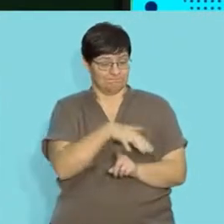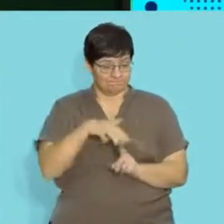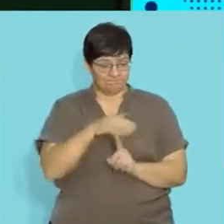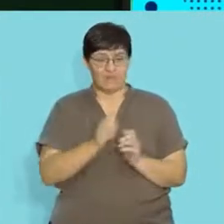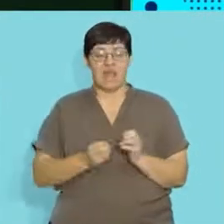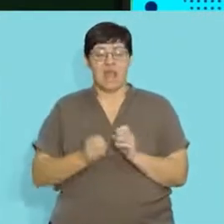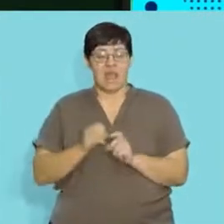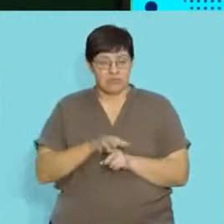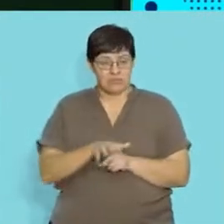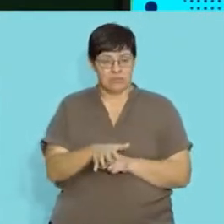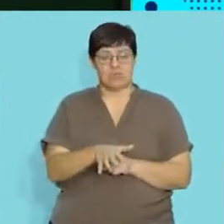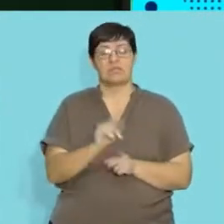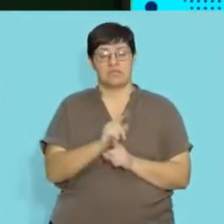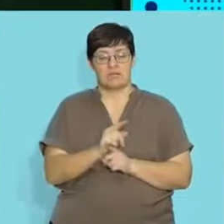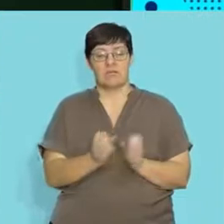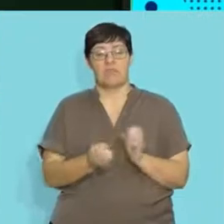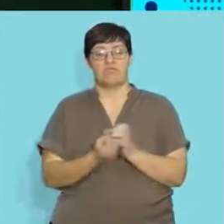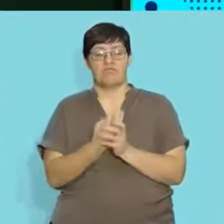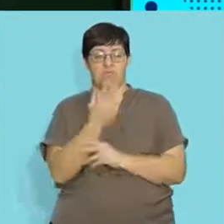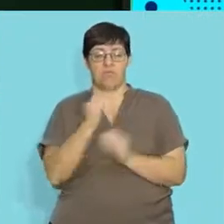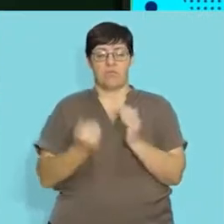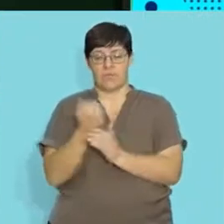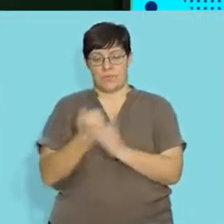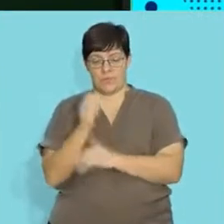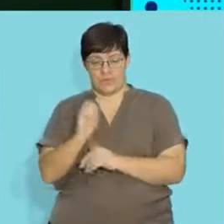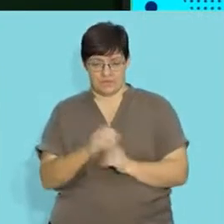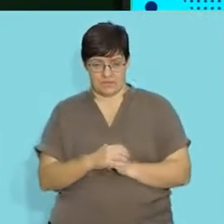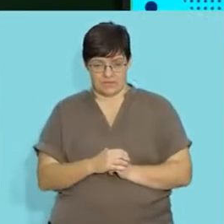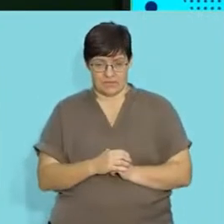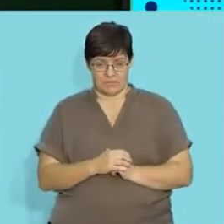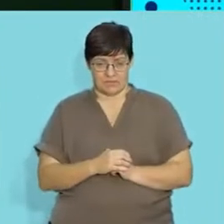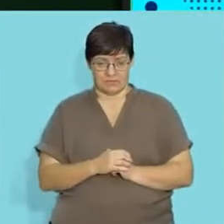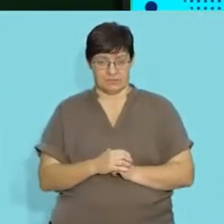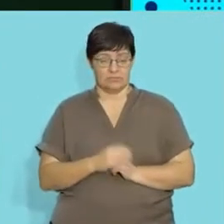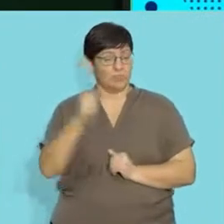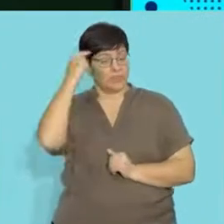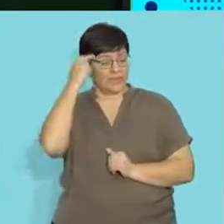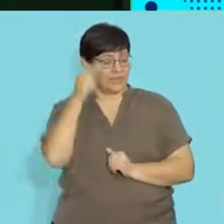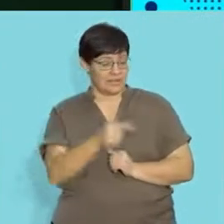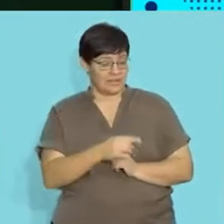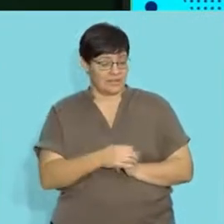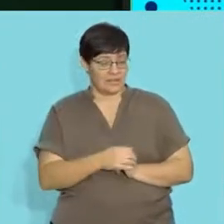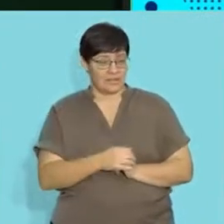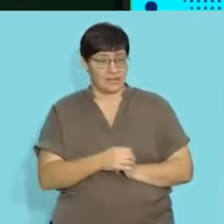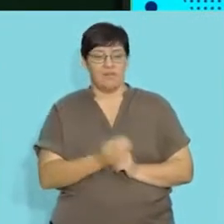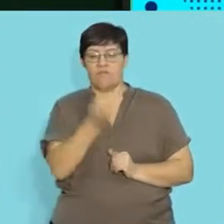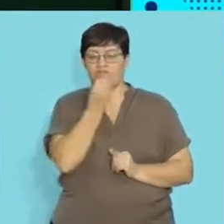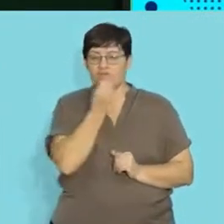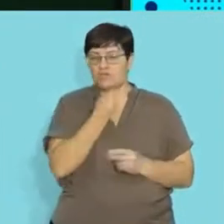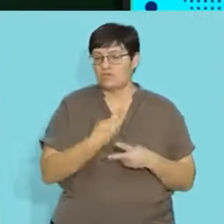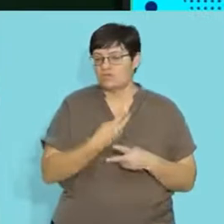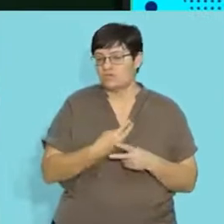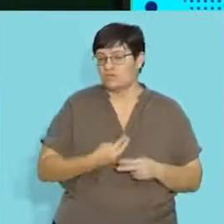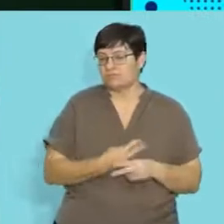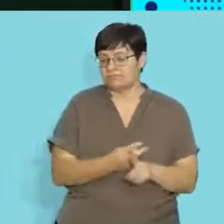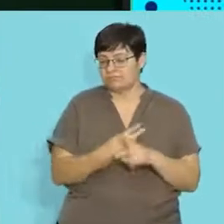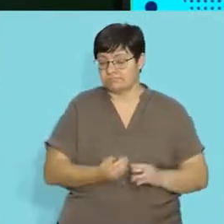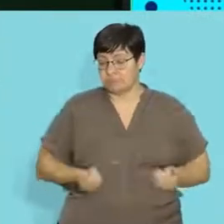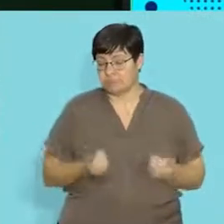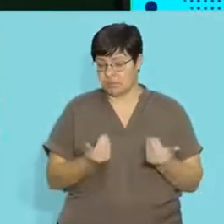agricultural sector has influenced how quickly cuttings can grow into new plants. And if you think about that in terms of our food